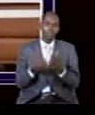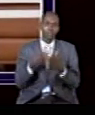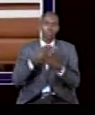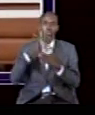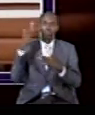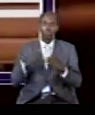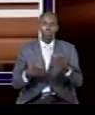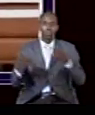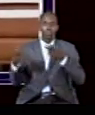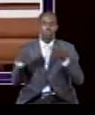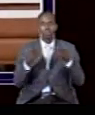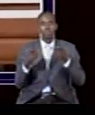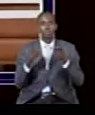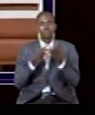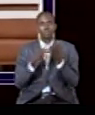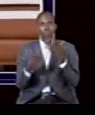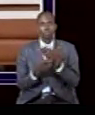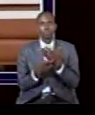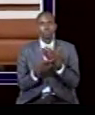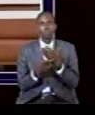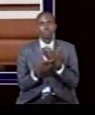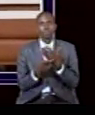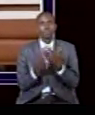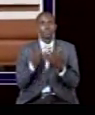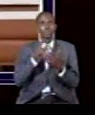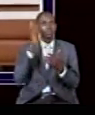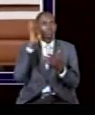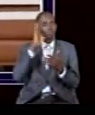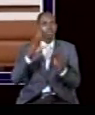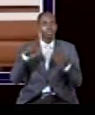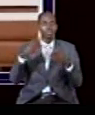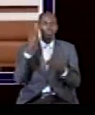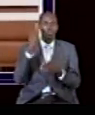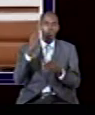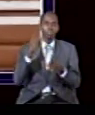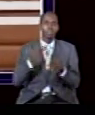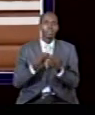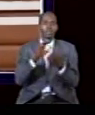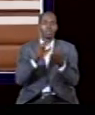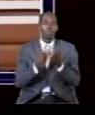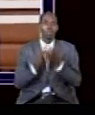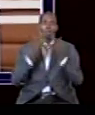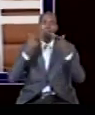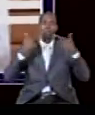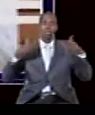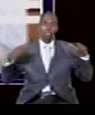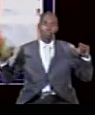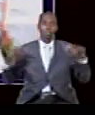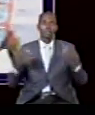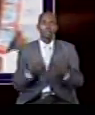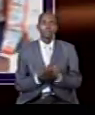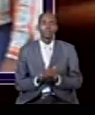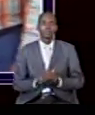Crusade. She will be sharing in our local language, and I'm going to give you the interpretation of it.